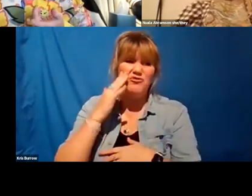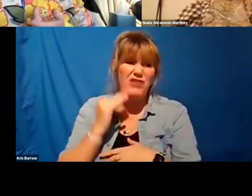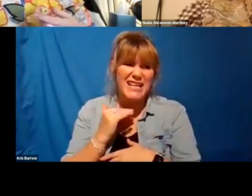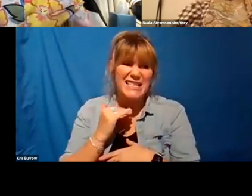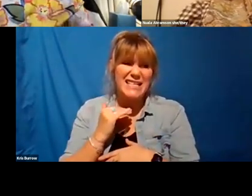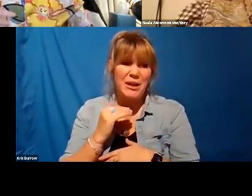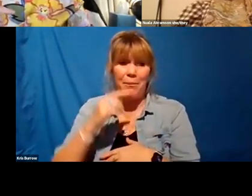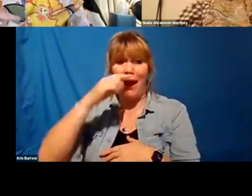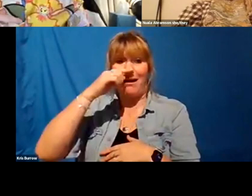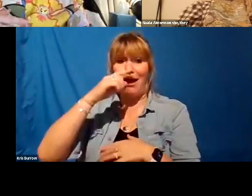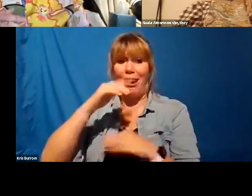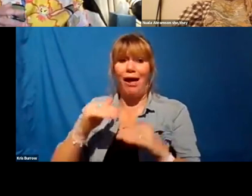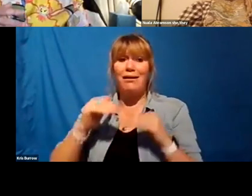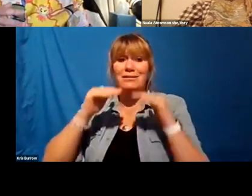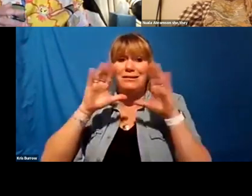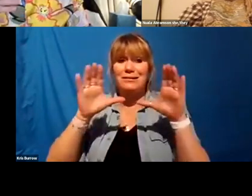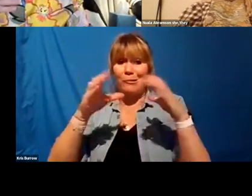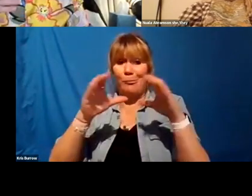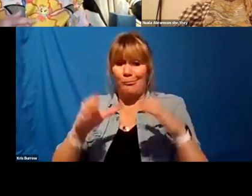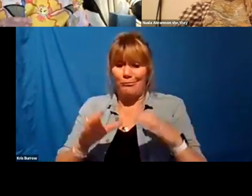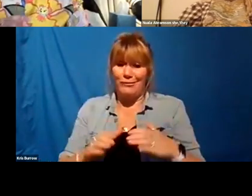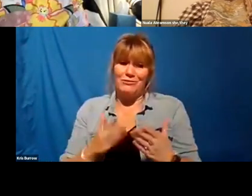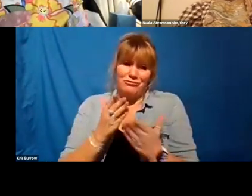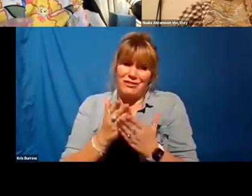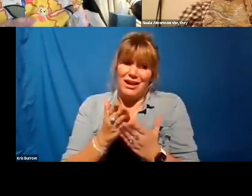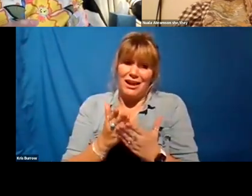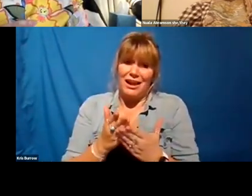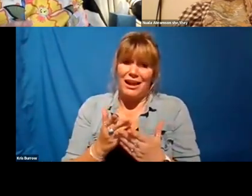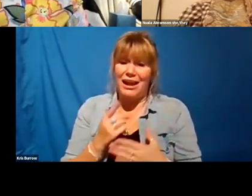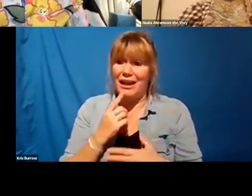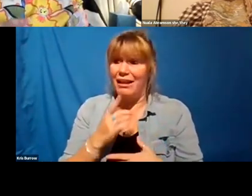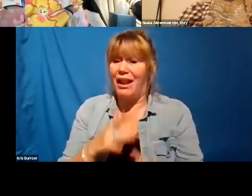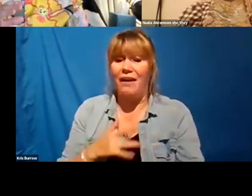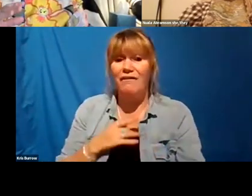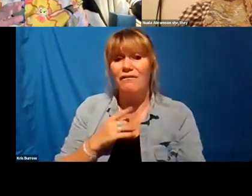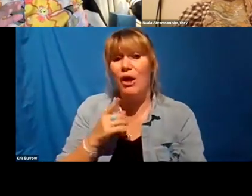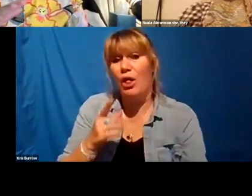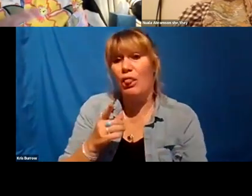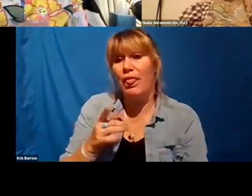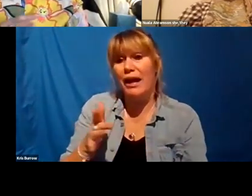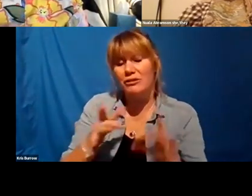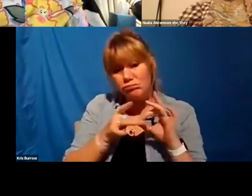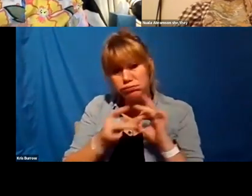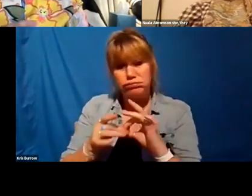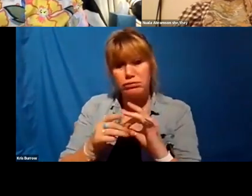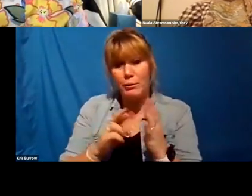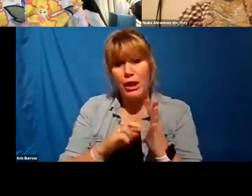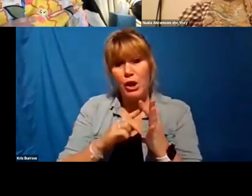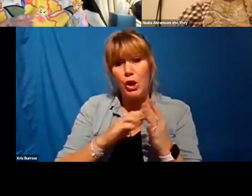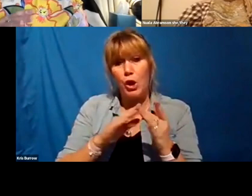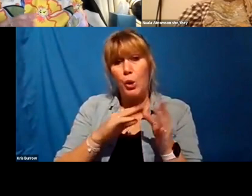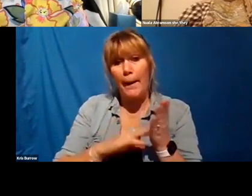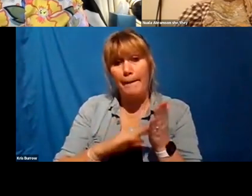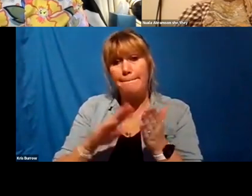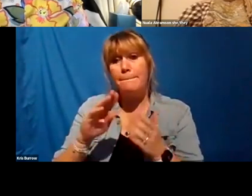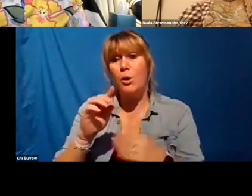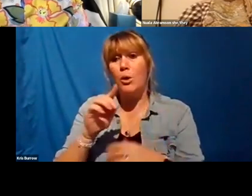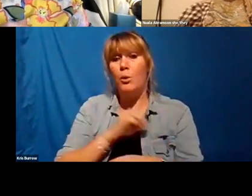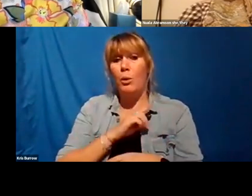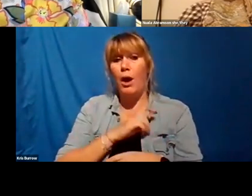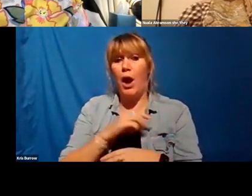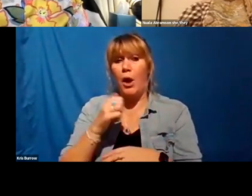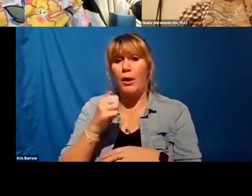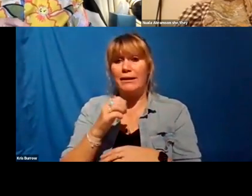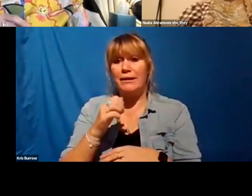effectively. Mm. And I think that strikes such a note in Newham. I mean, only 16% of the population identify as